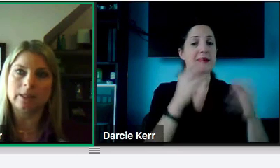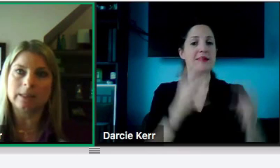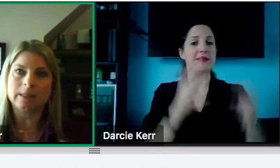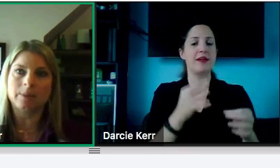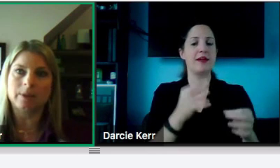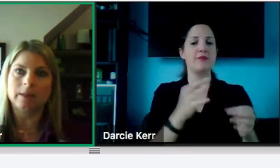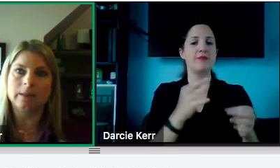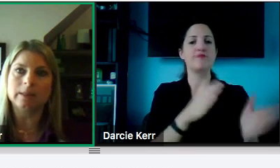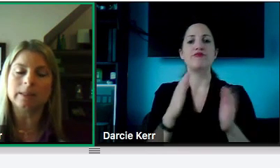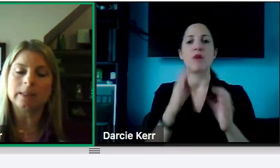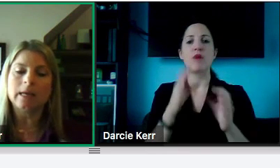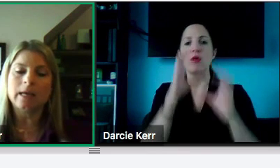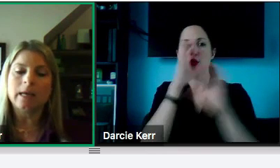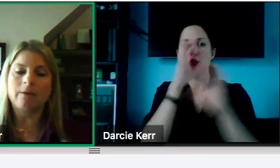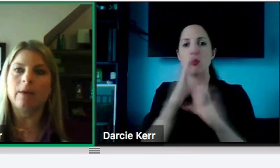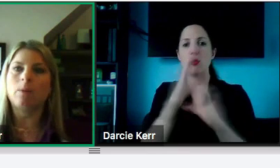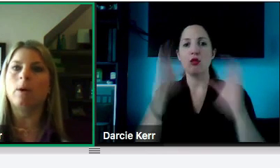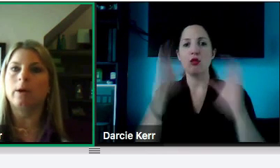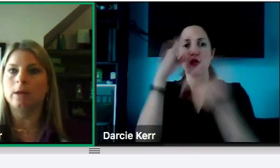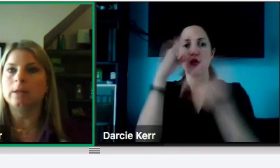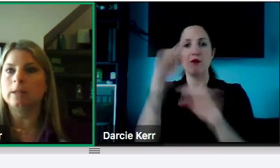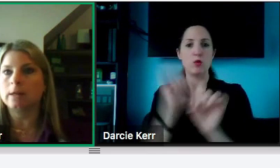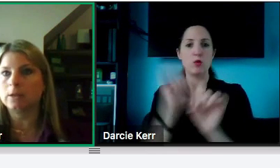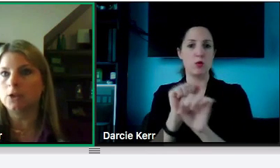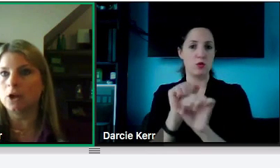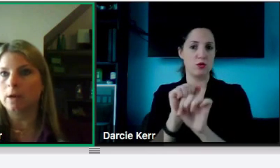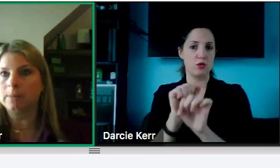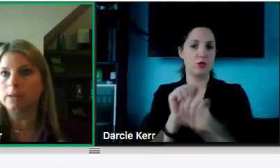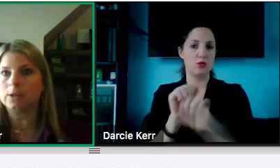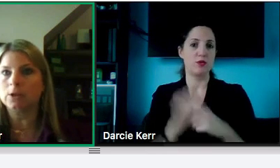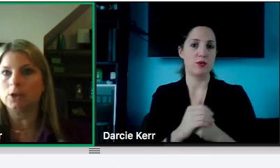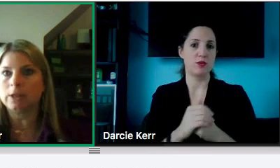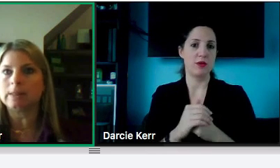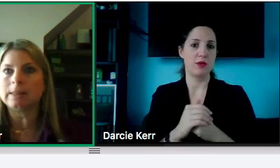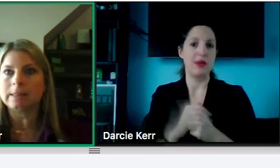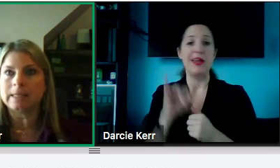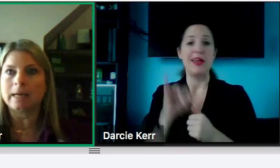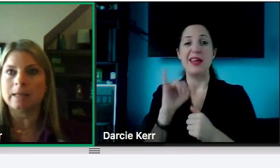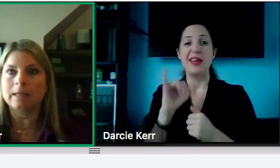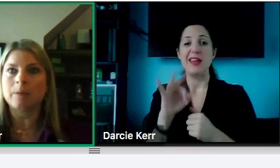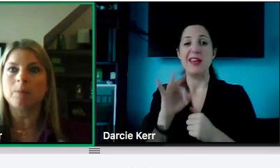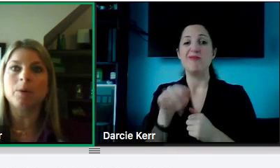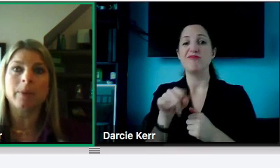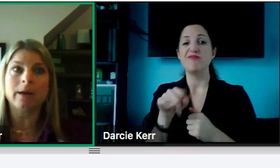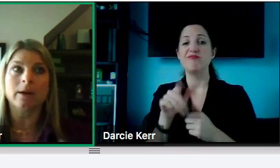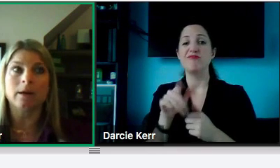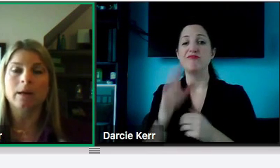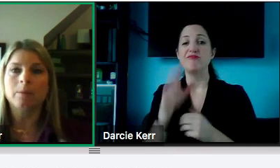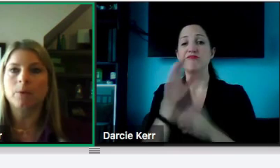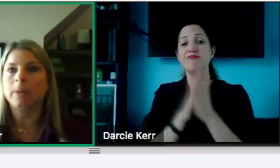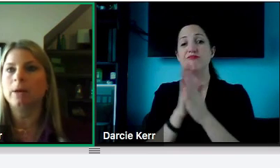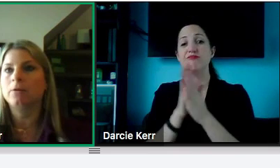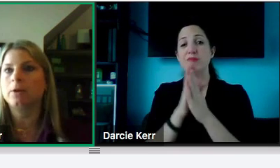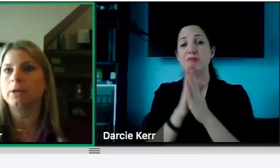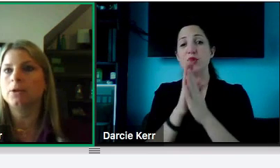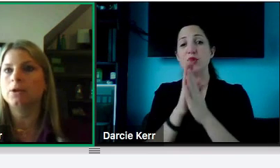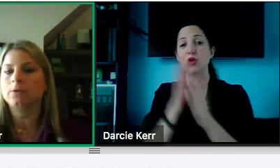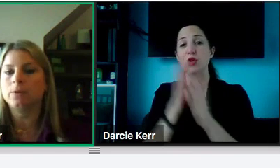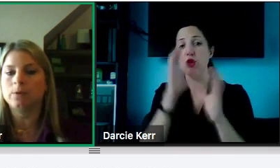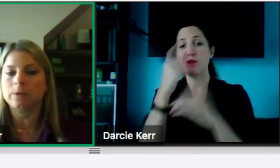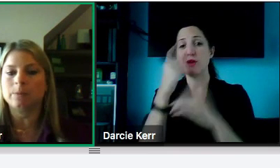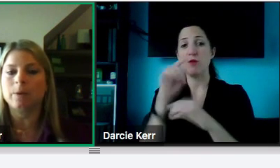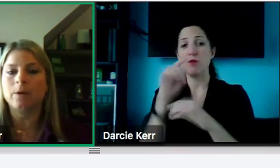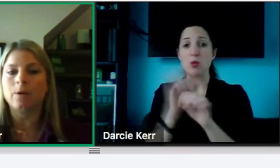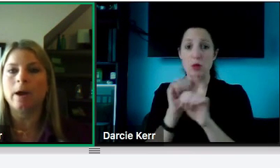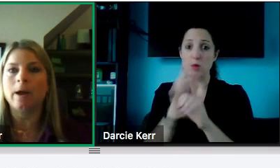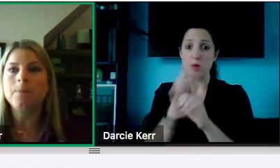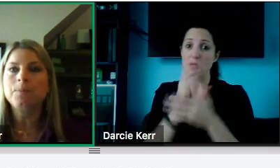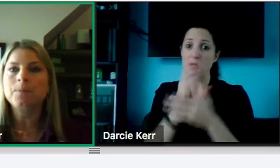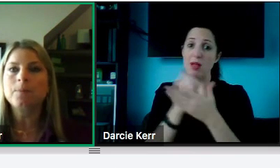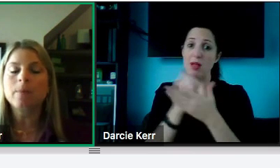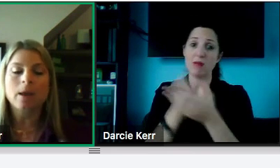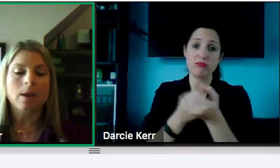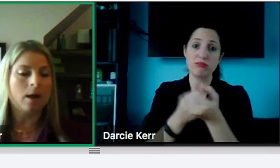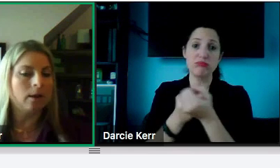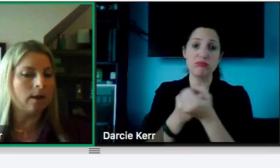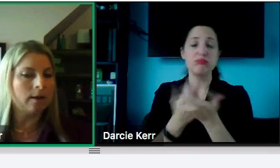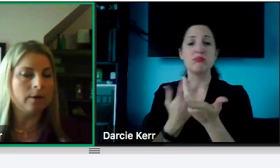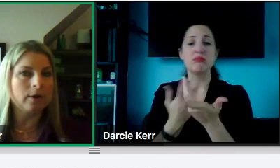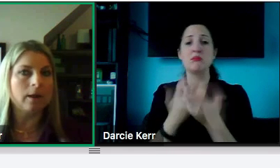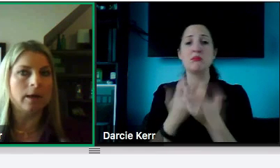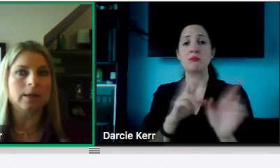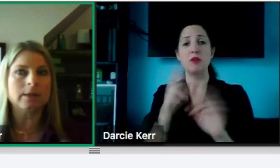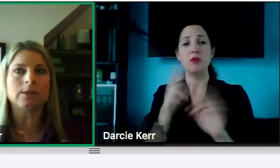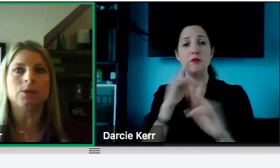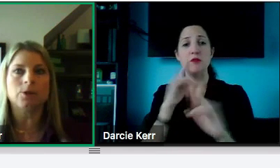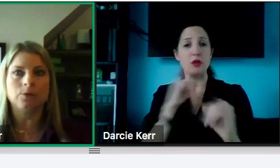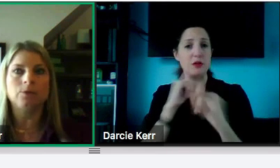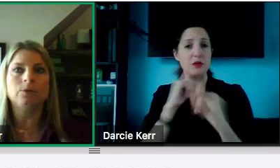our participants if they want to conduct a job search instead and prepare for interviews and whatnot. A